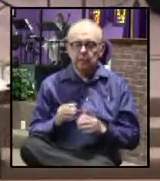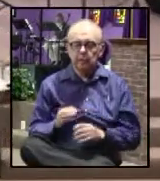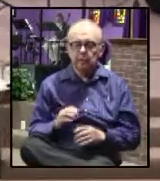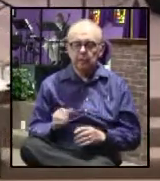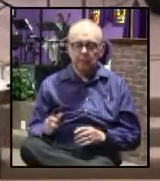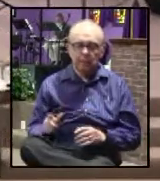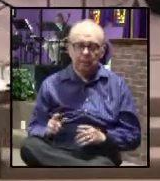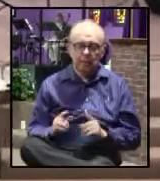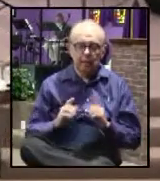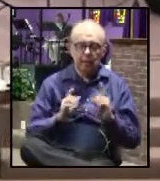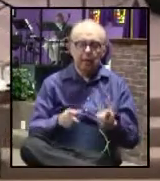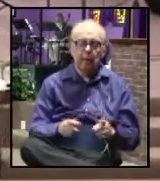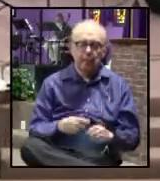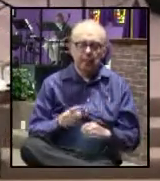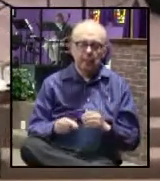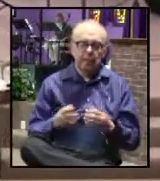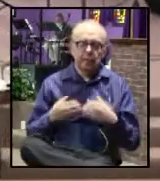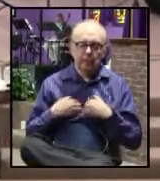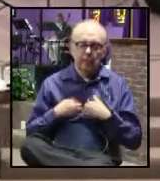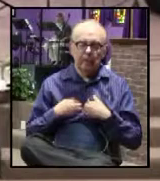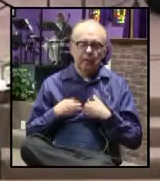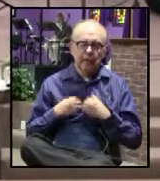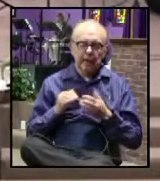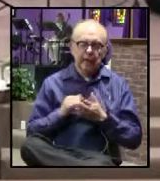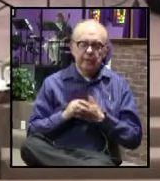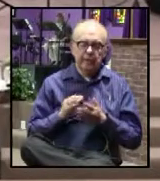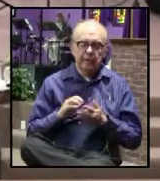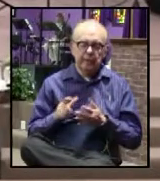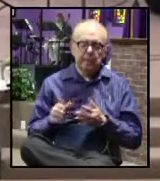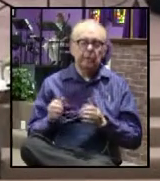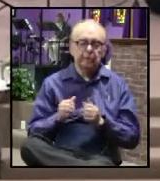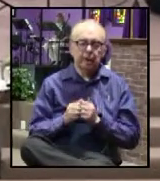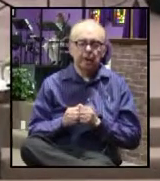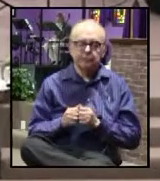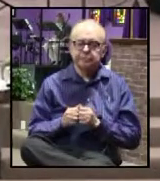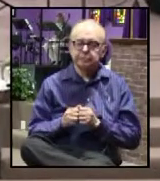are going up and about to have this meal together.